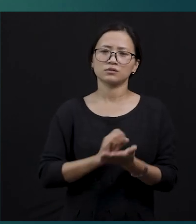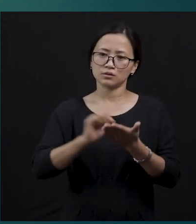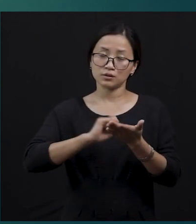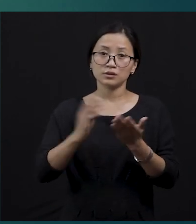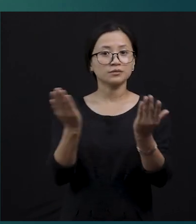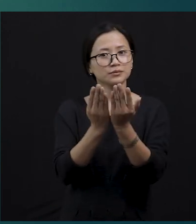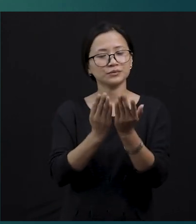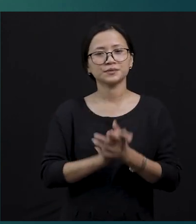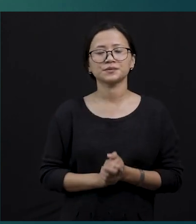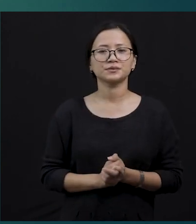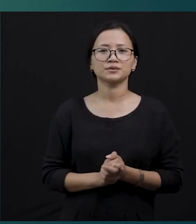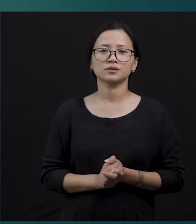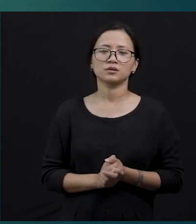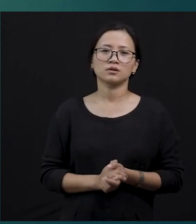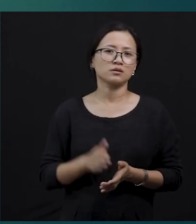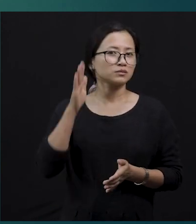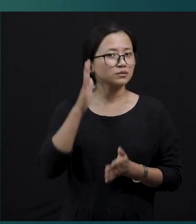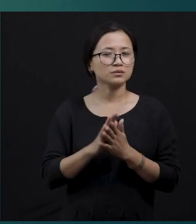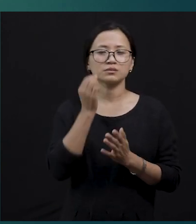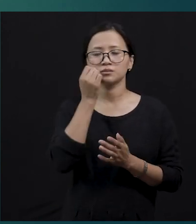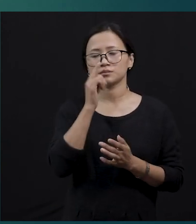writing every day, right? Listen to your